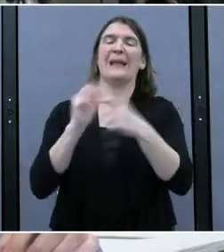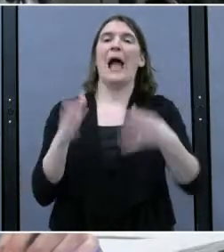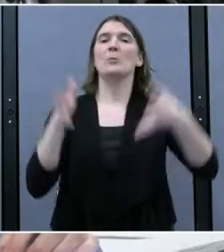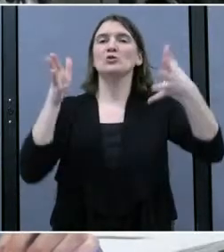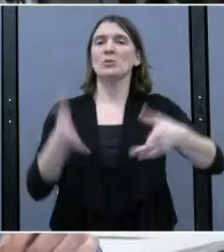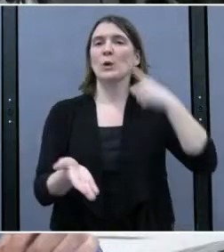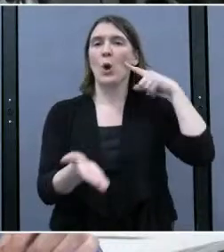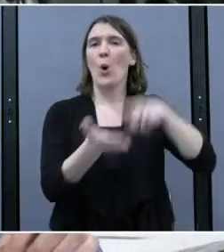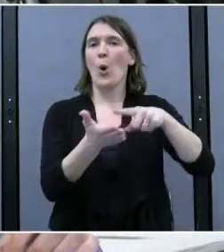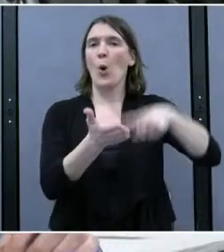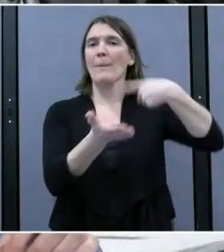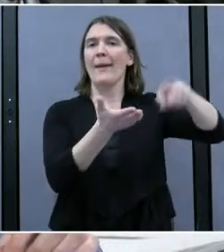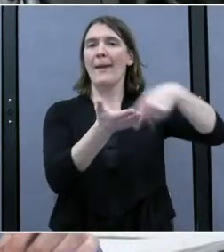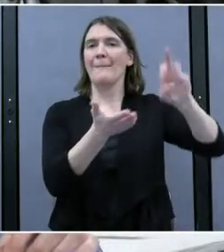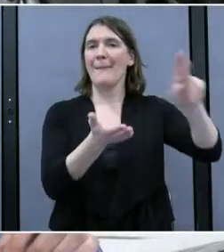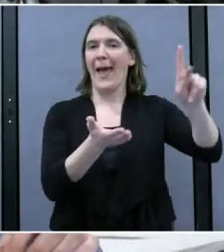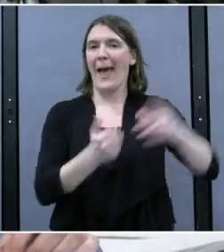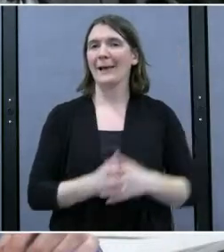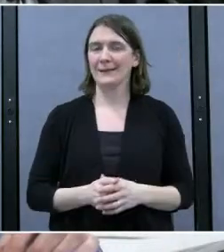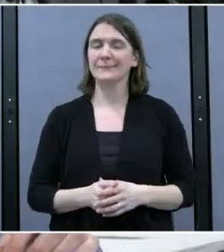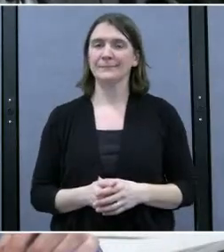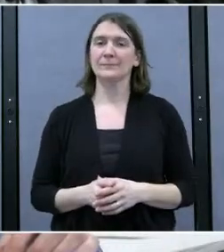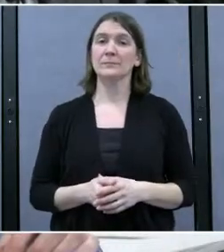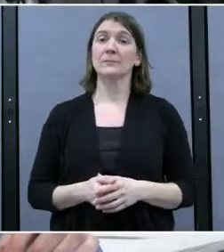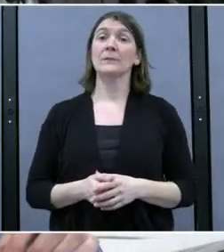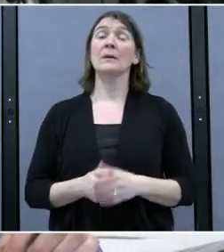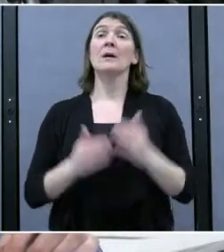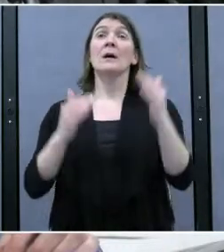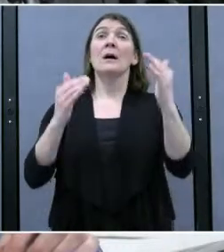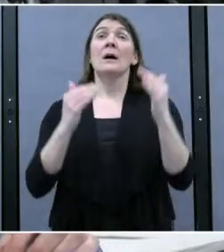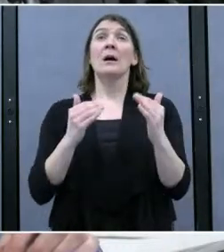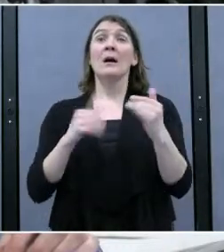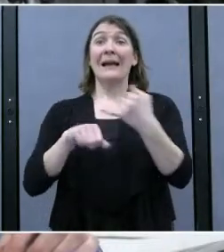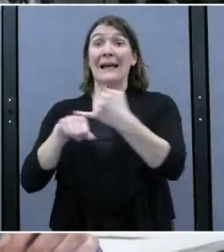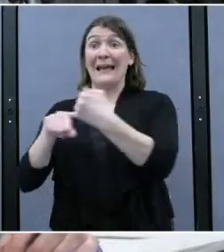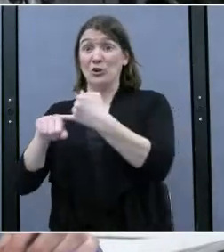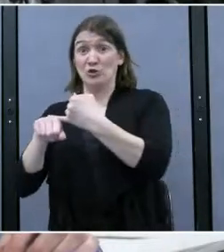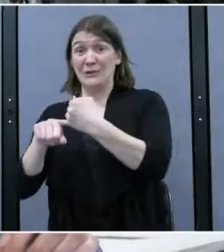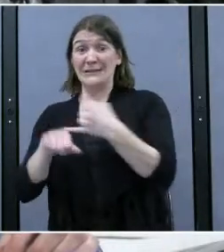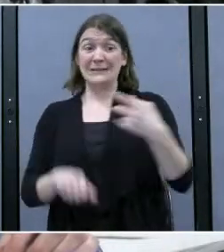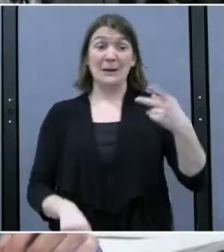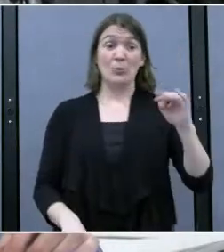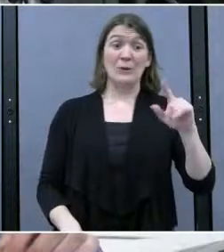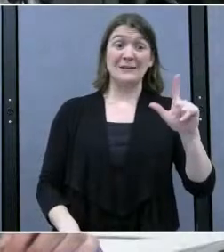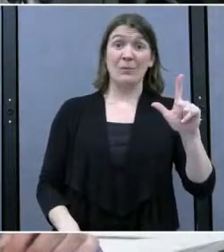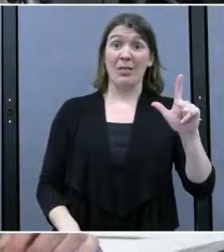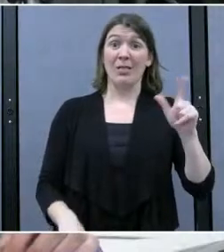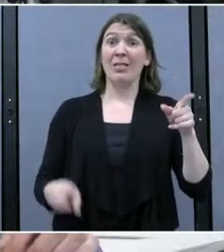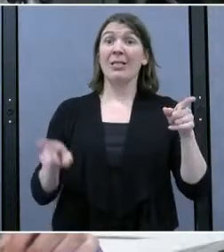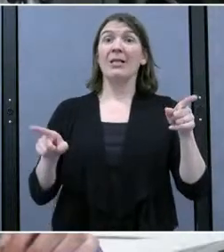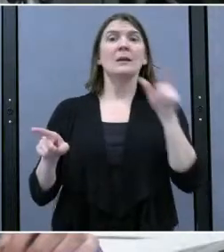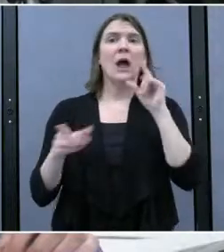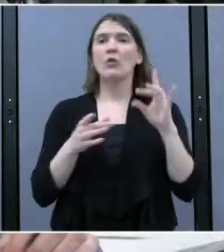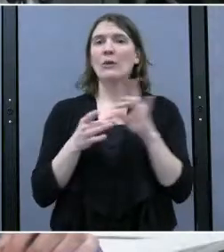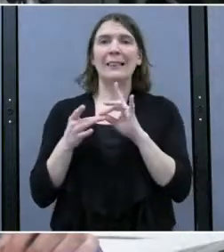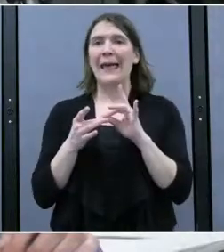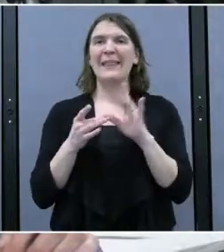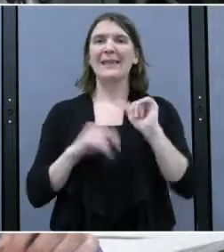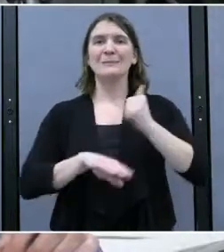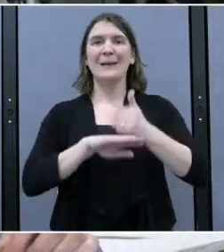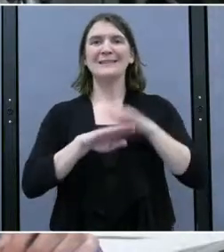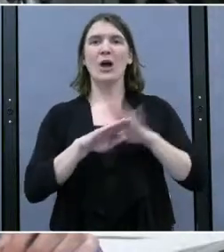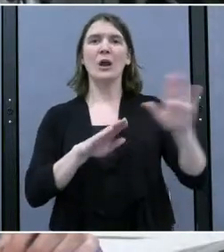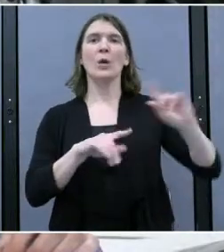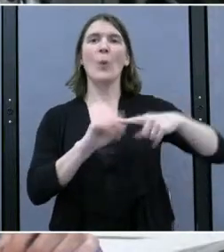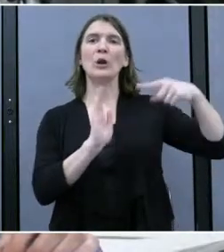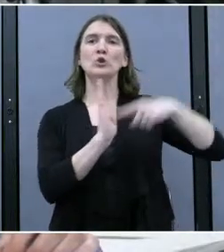The amount for principal and for interest, those aren't really related. Those are based on the